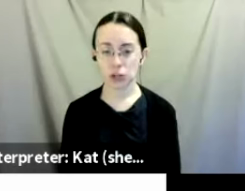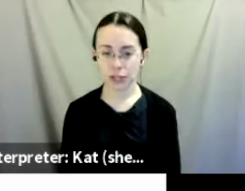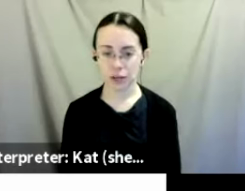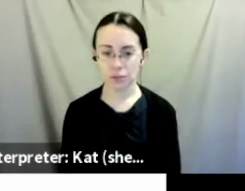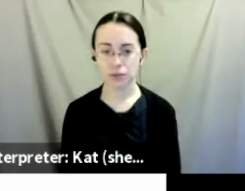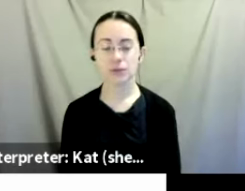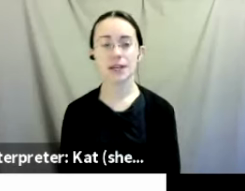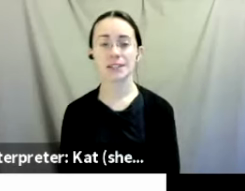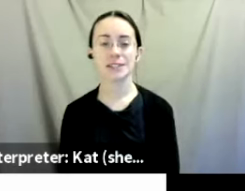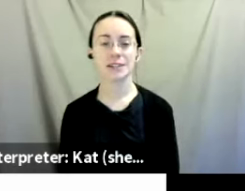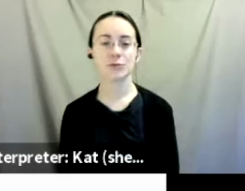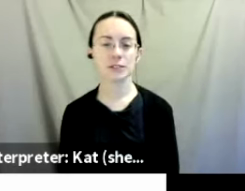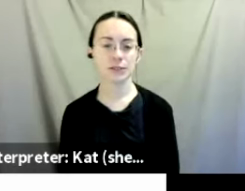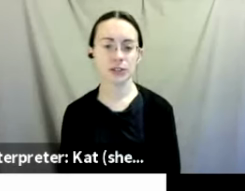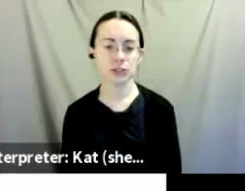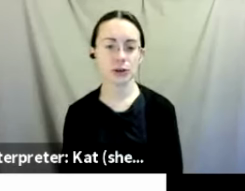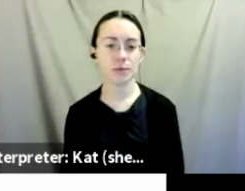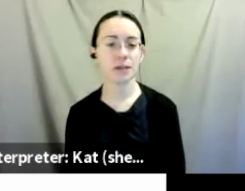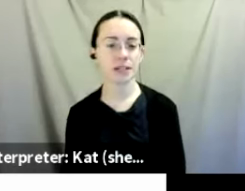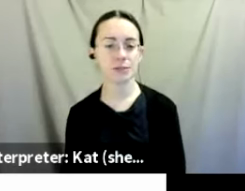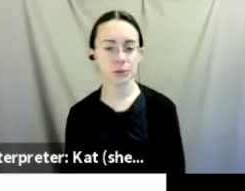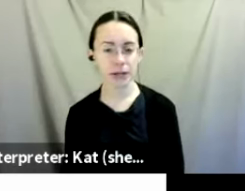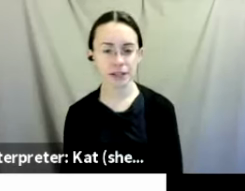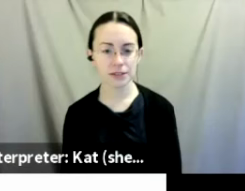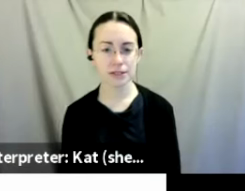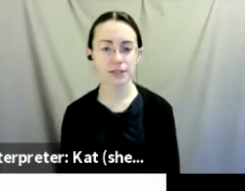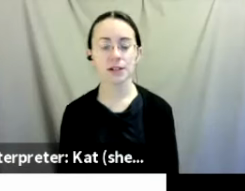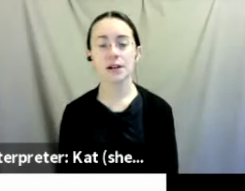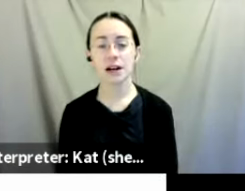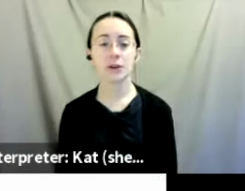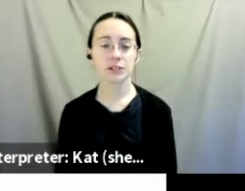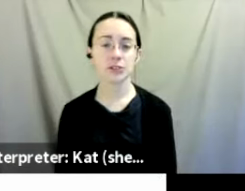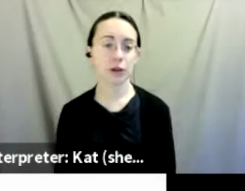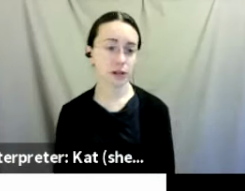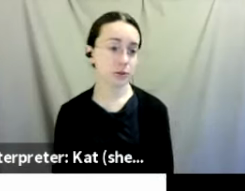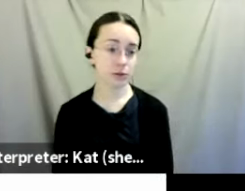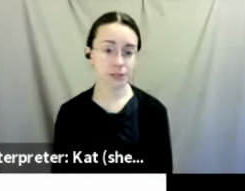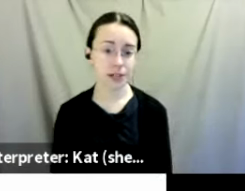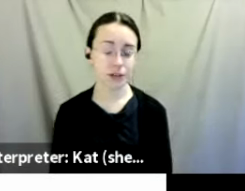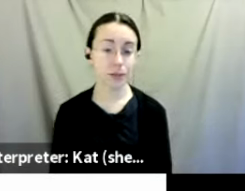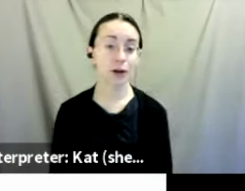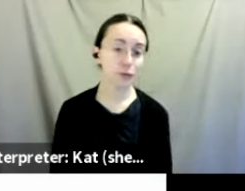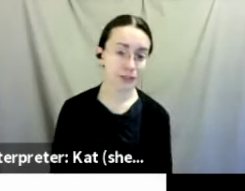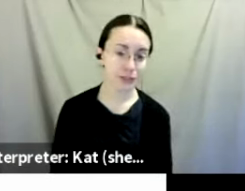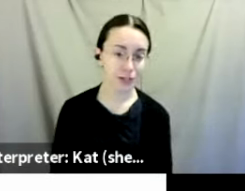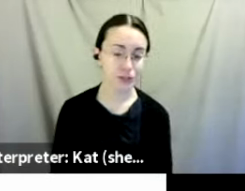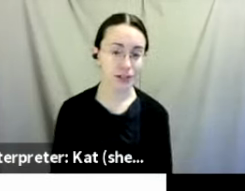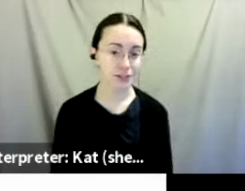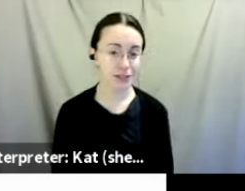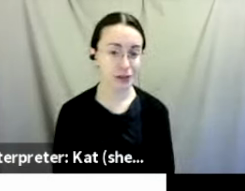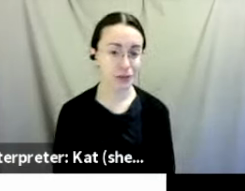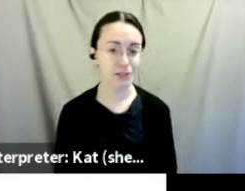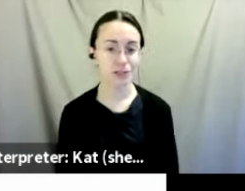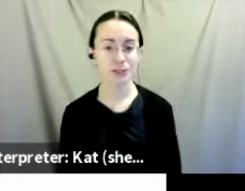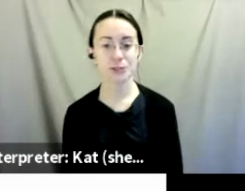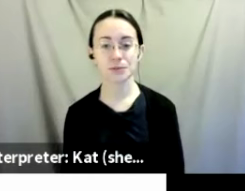keep showing up. And if risk factors show up in many different ways, I want to walk you through this diagram of risk factors that I've